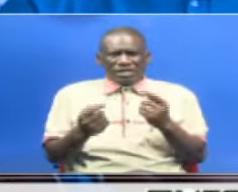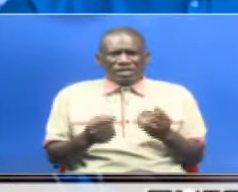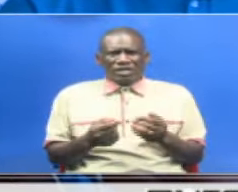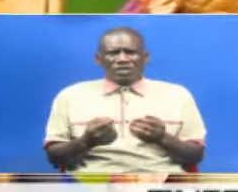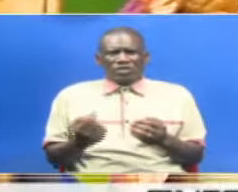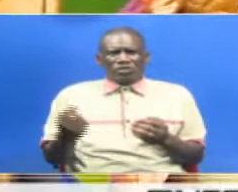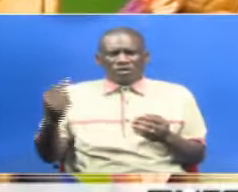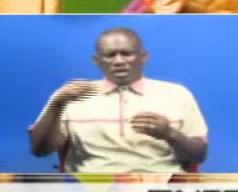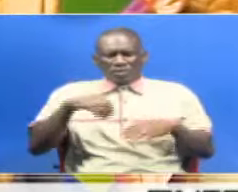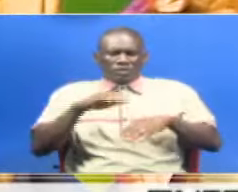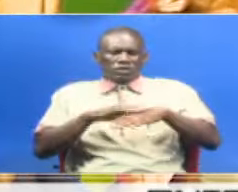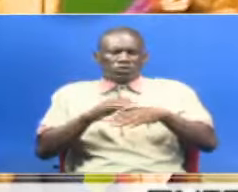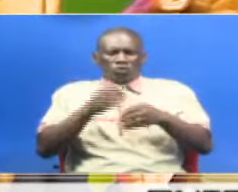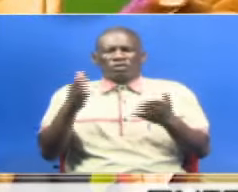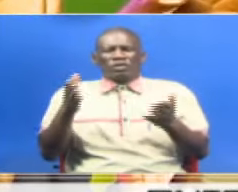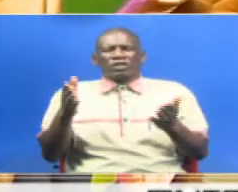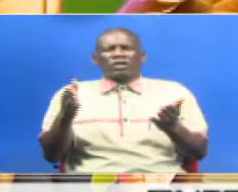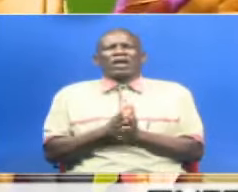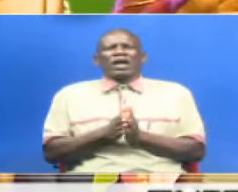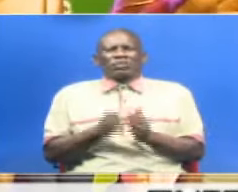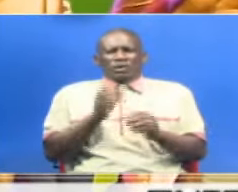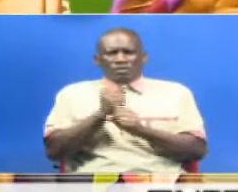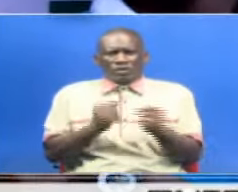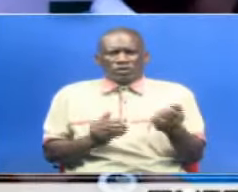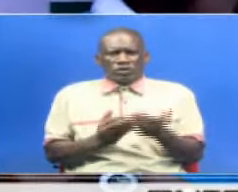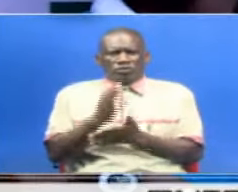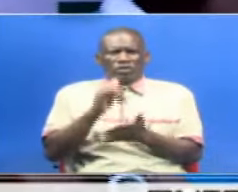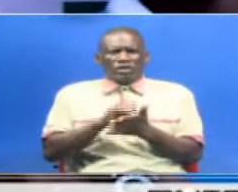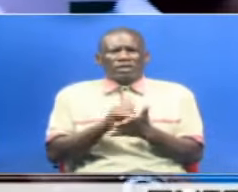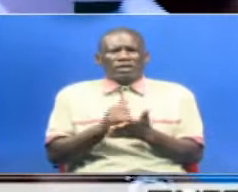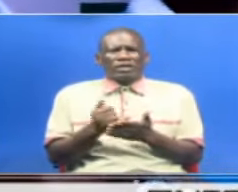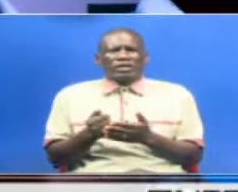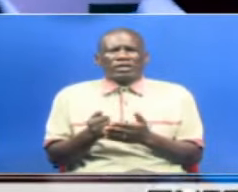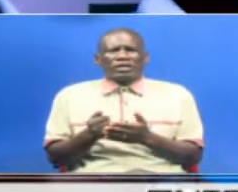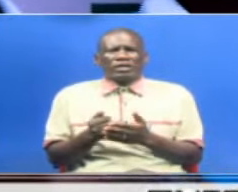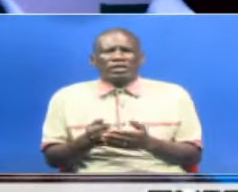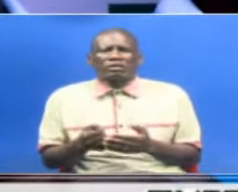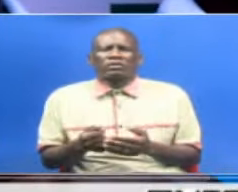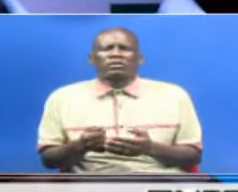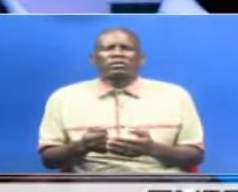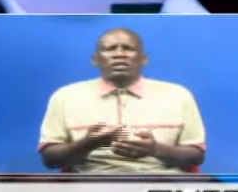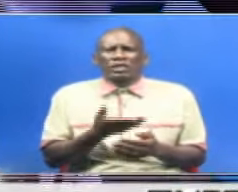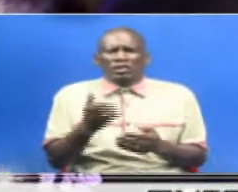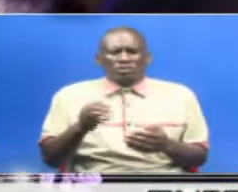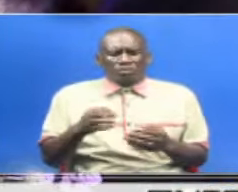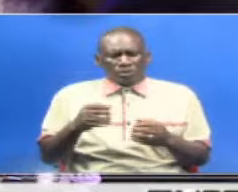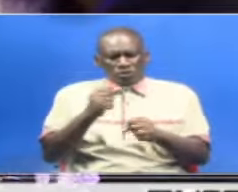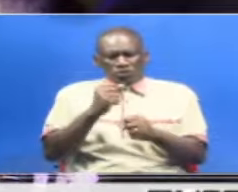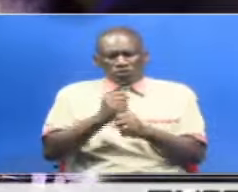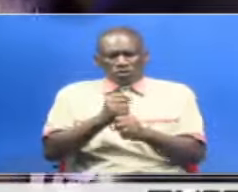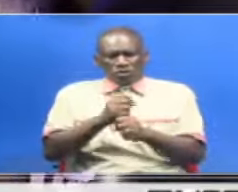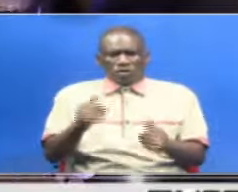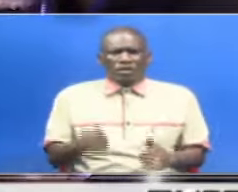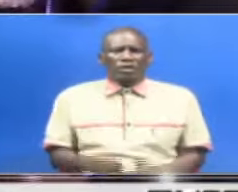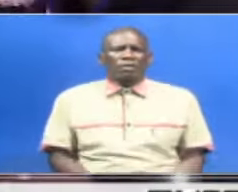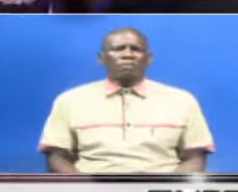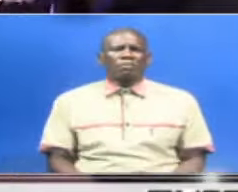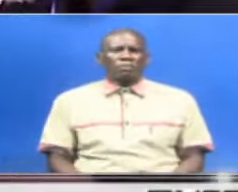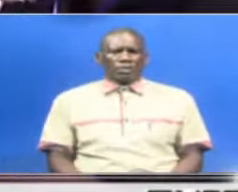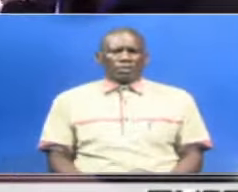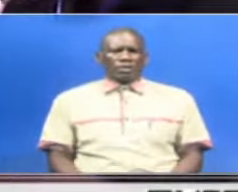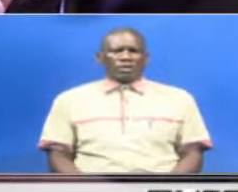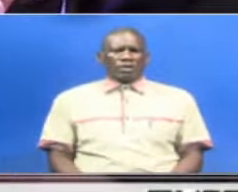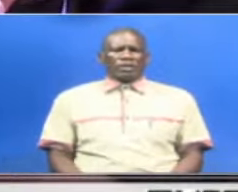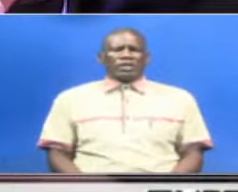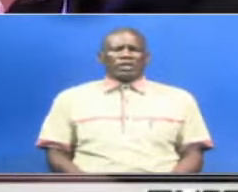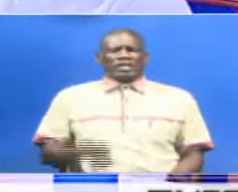nice, and we'll make sure whatever request they are looking for, we'll be standing for this. Guest judge